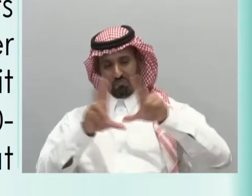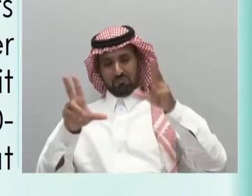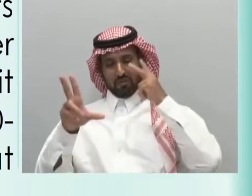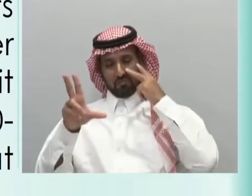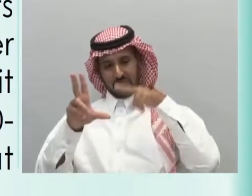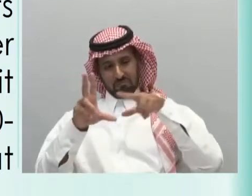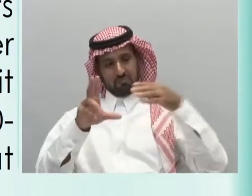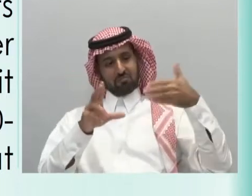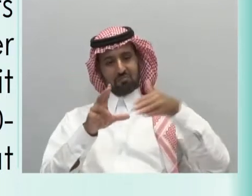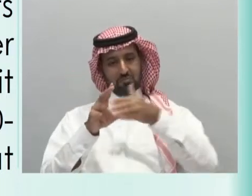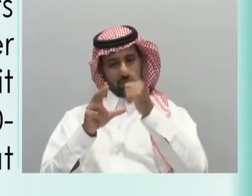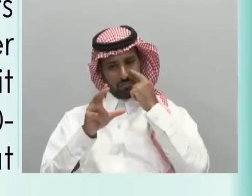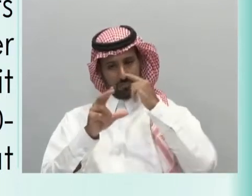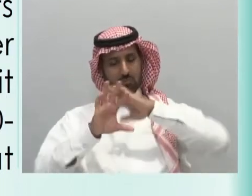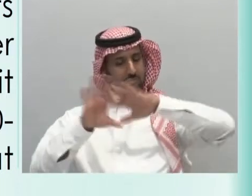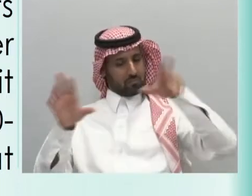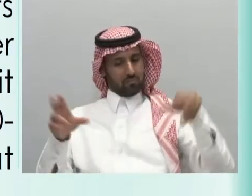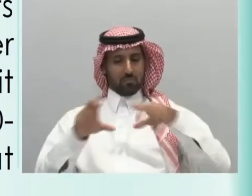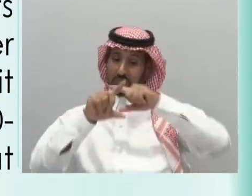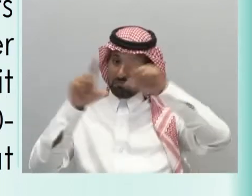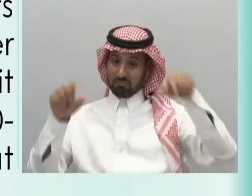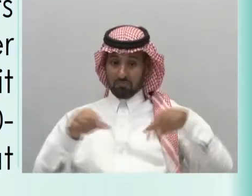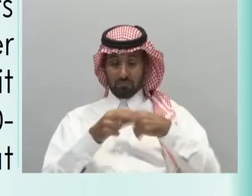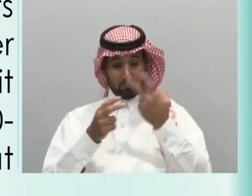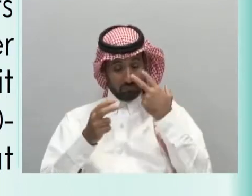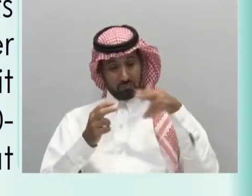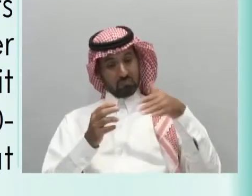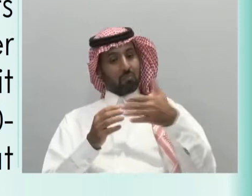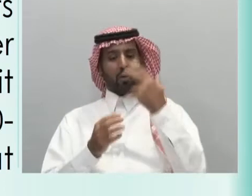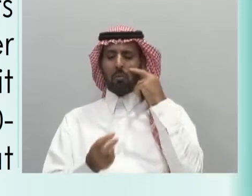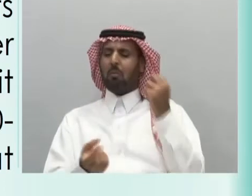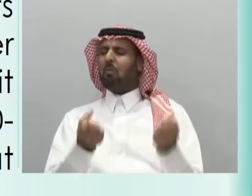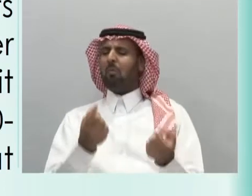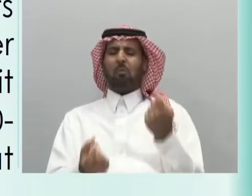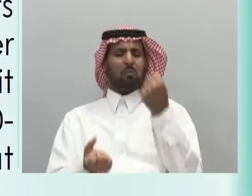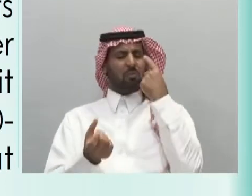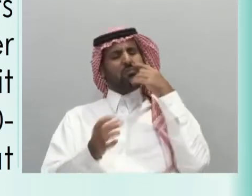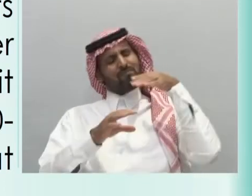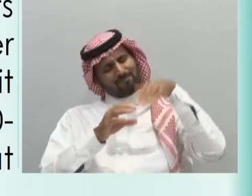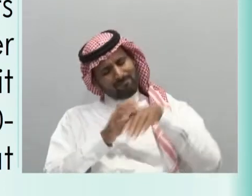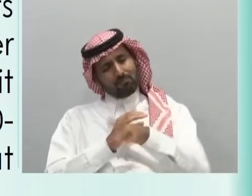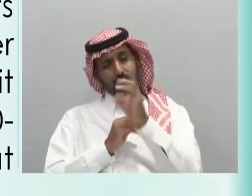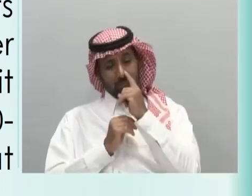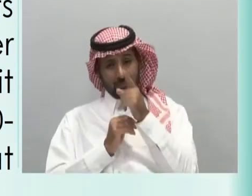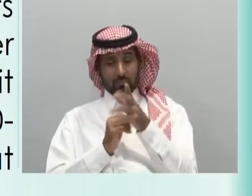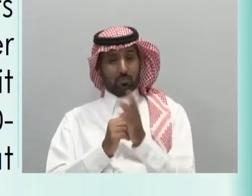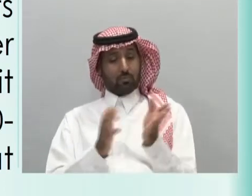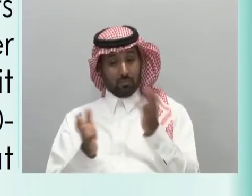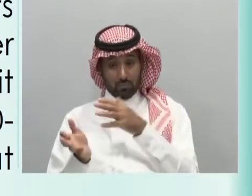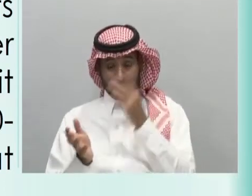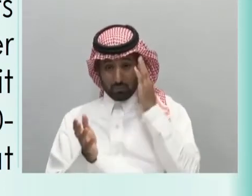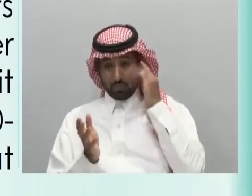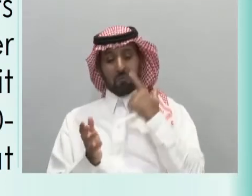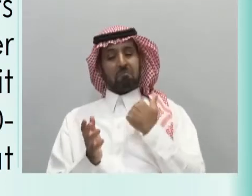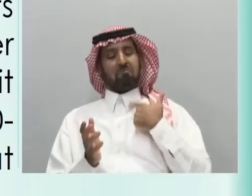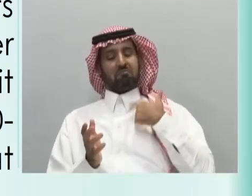It is amazing that you can see through the window. You can see the real life of fish. And personally, I like to stay in this one.